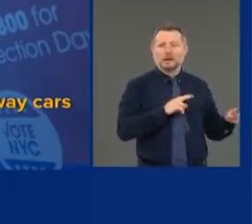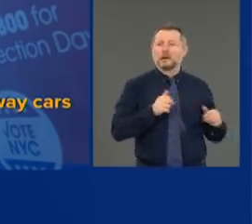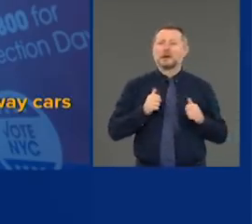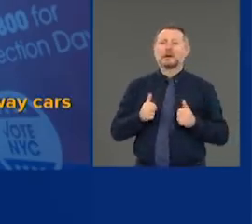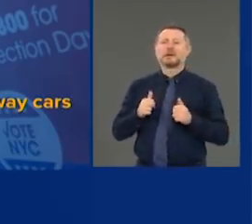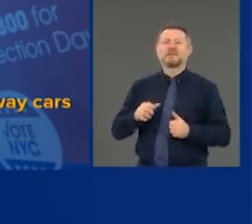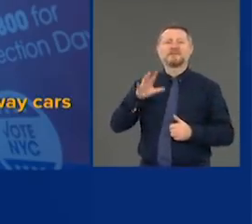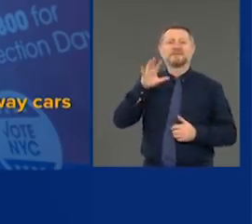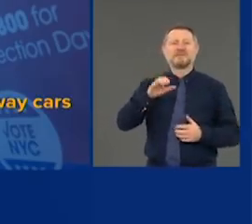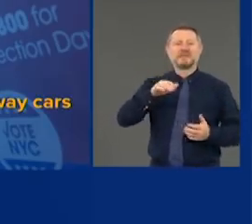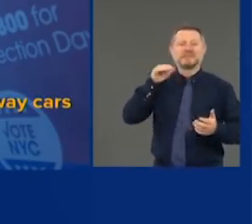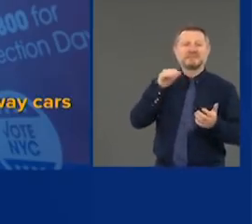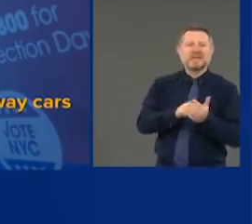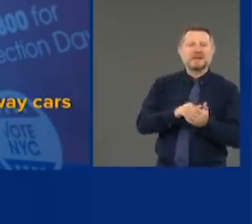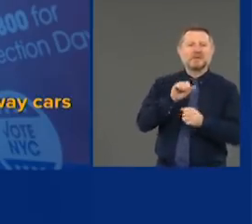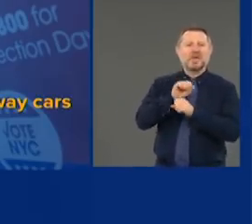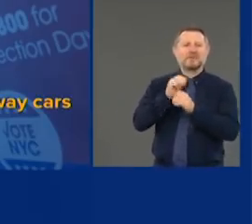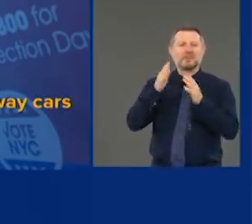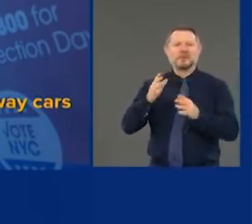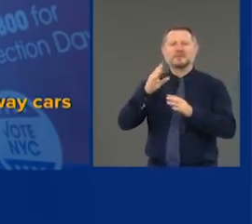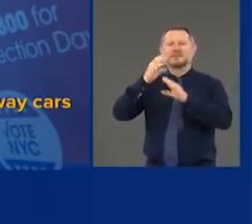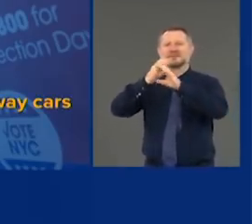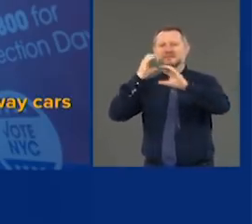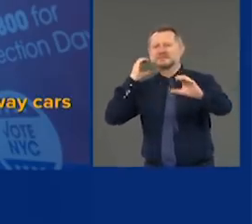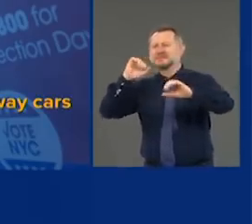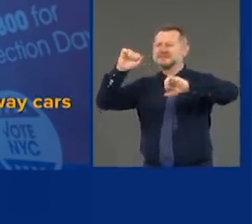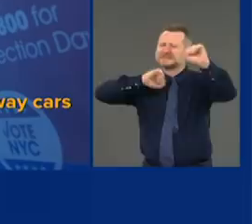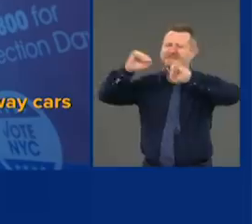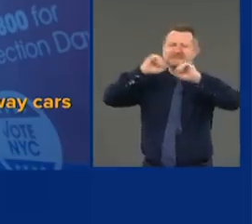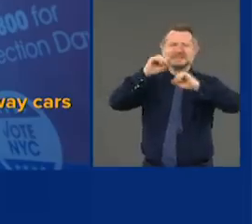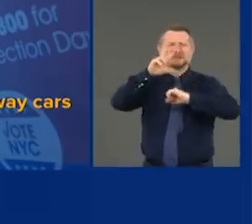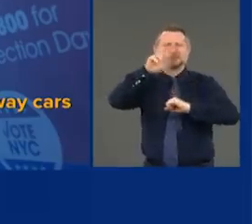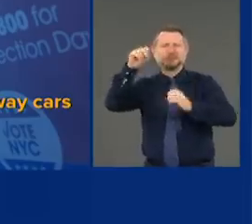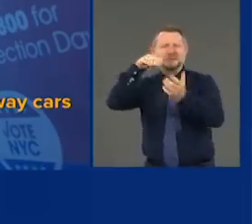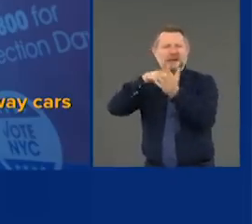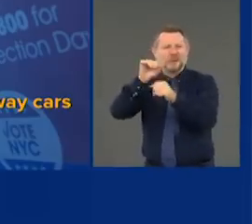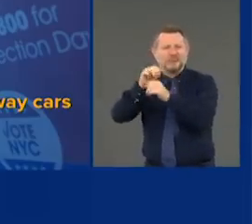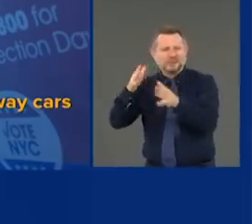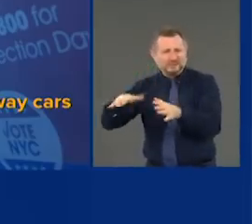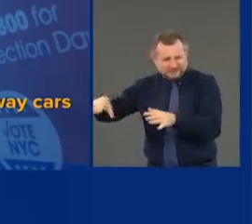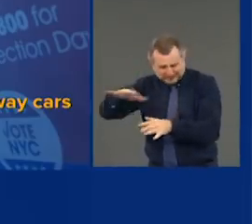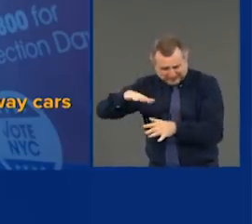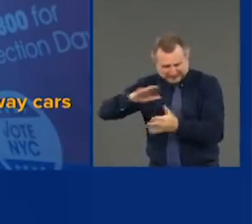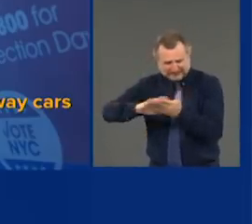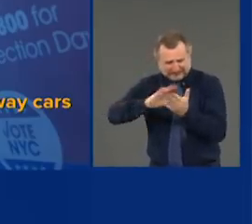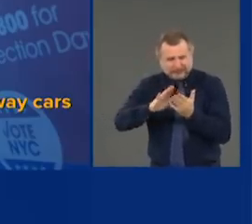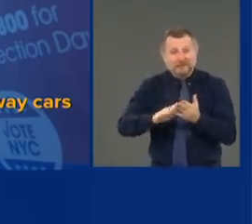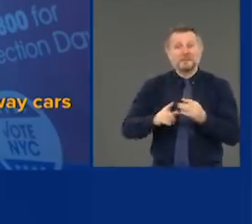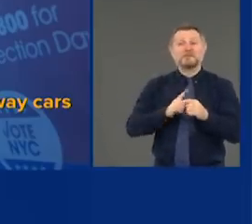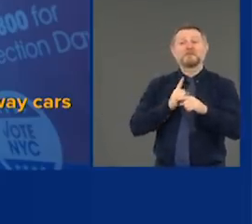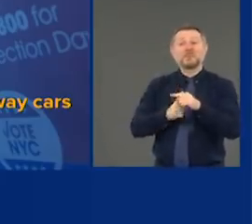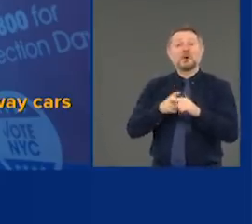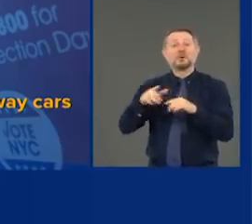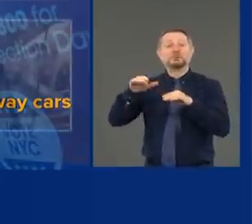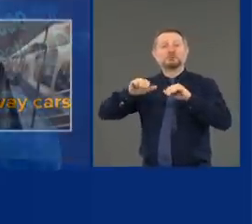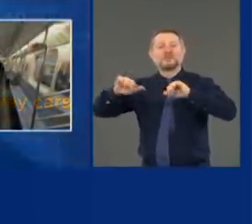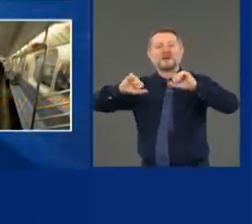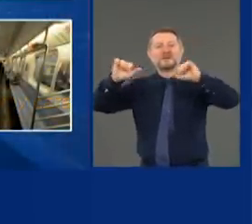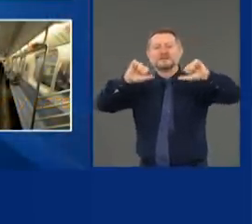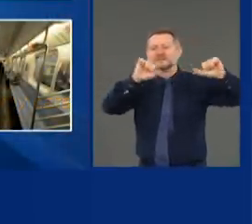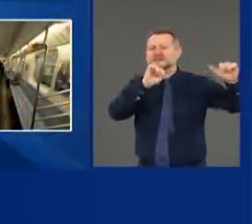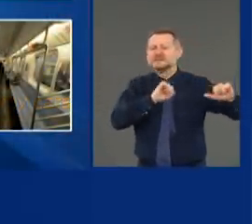disinfections. They've applied antimicrobial treatment to the surfaces in the subway cars